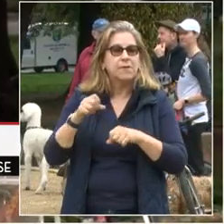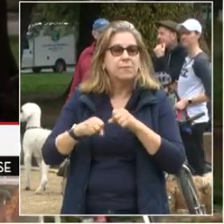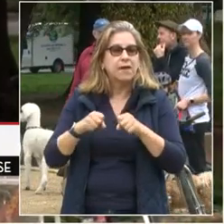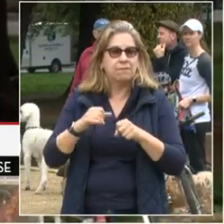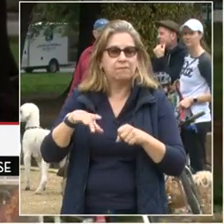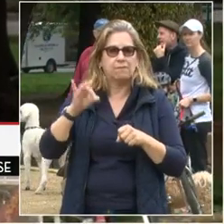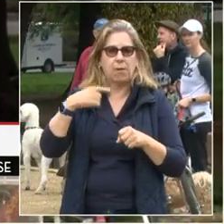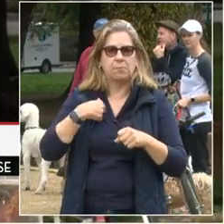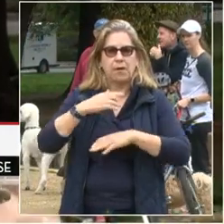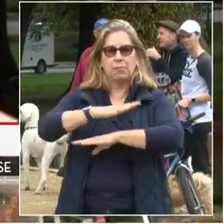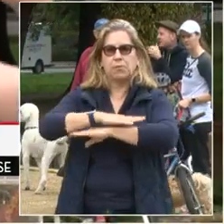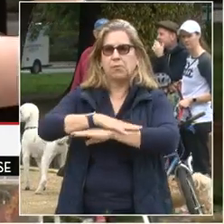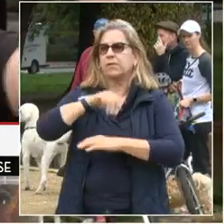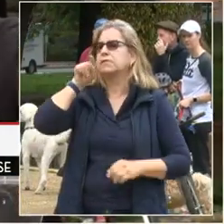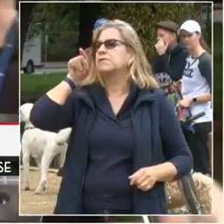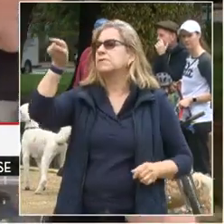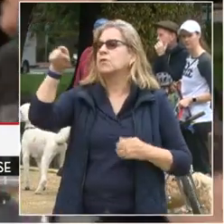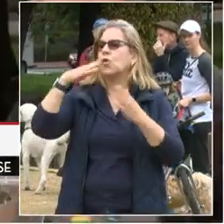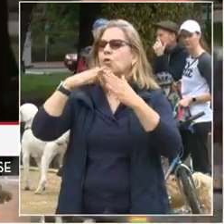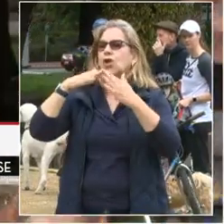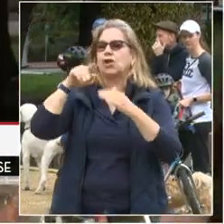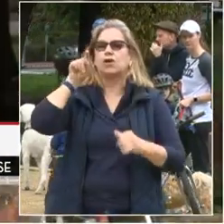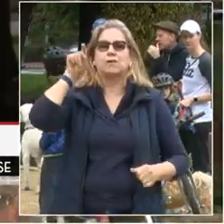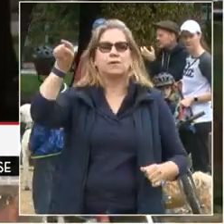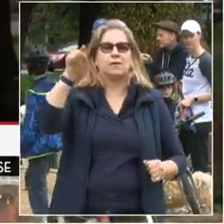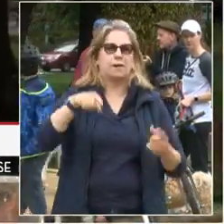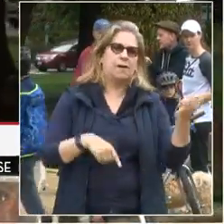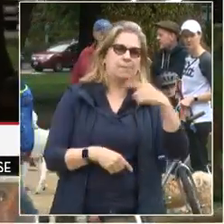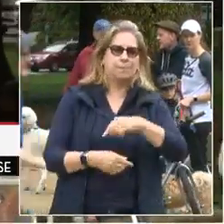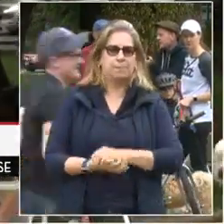We'd love to see you come by and say hello. Thanks.